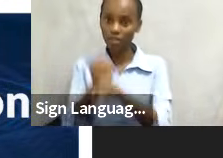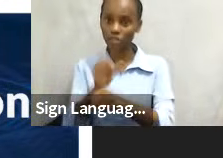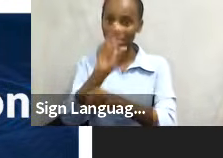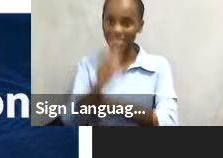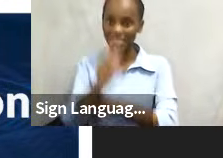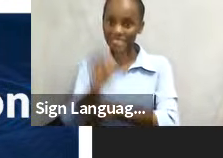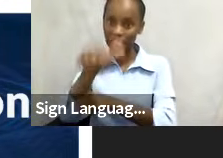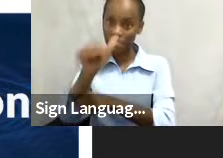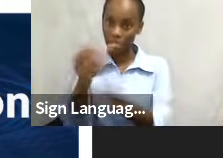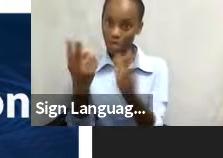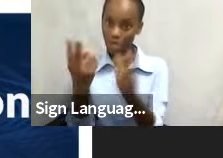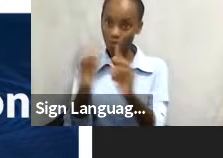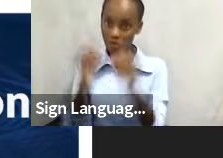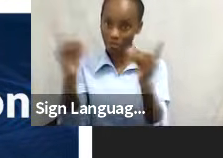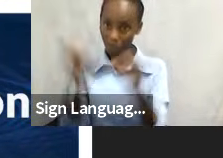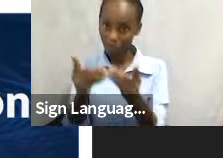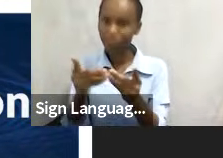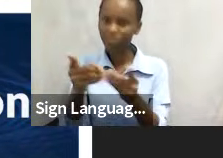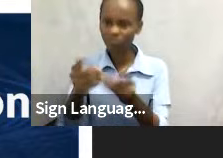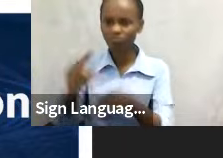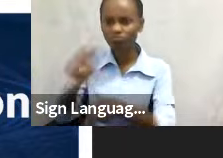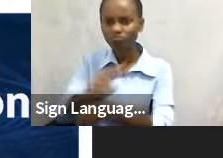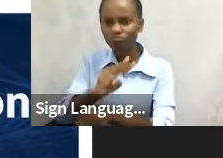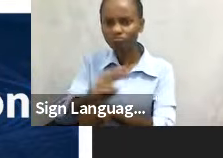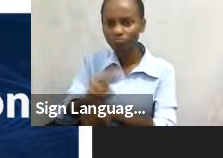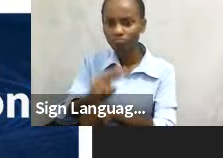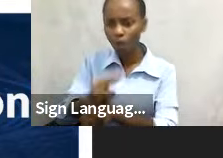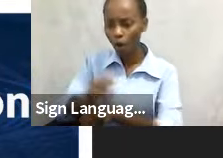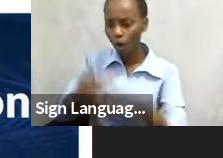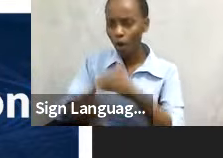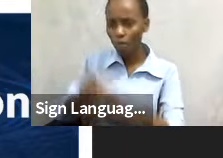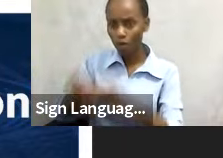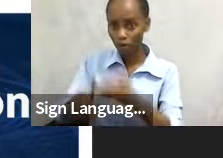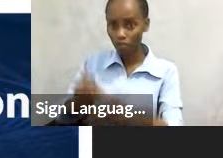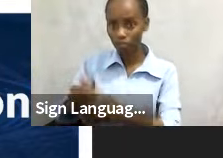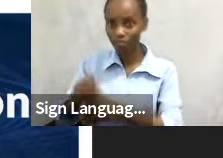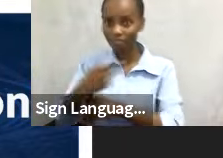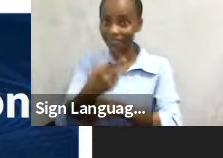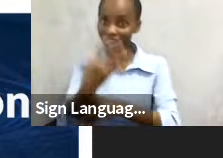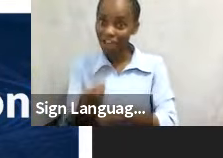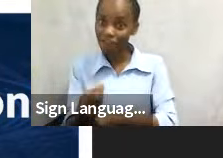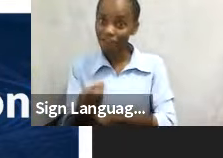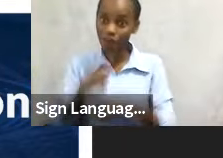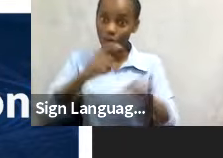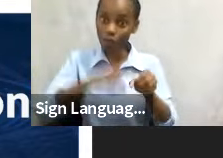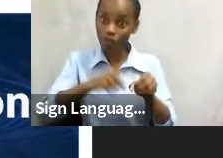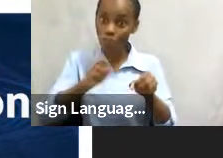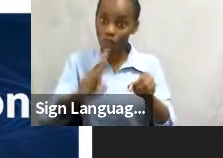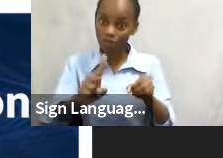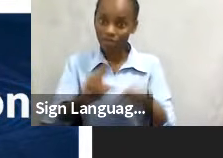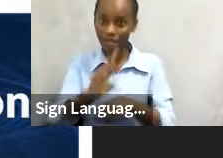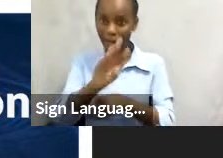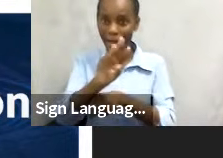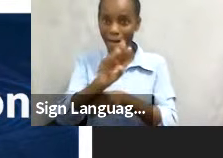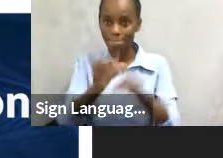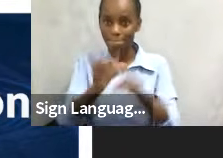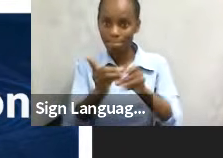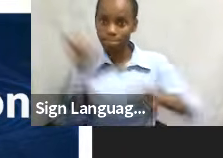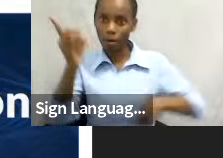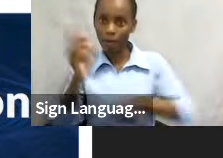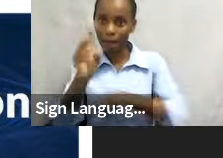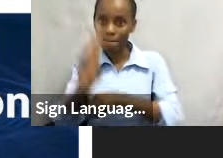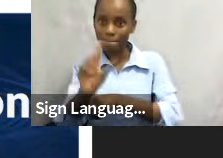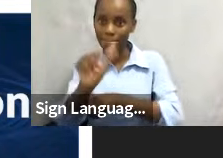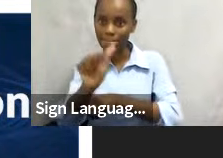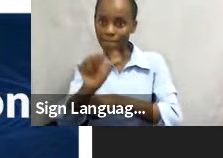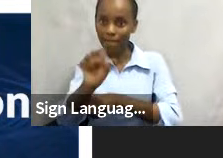operations. Mashadi holds a master's in business leadership from the University of South Africa, and she is